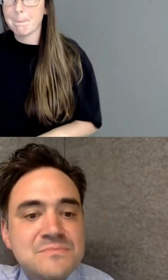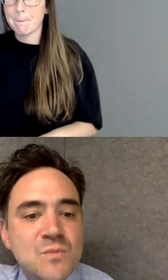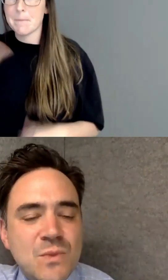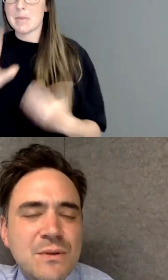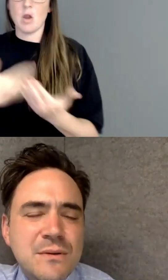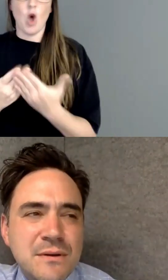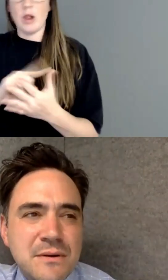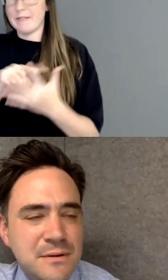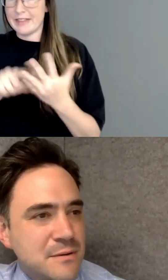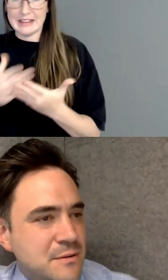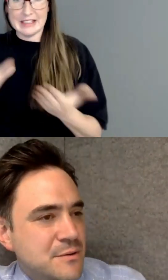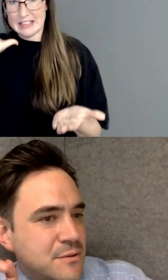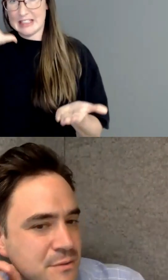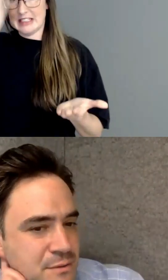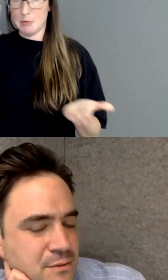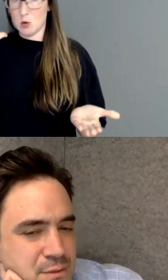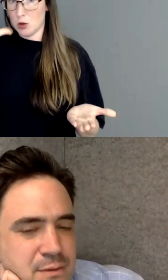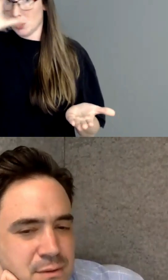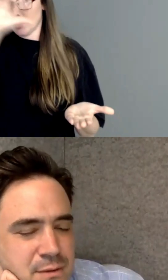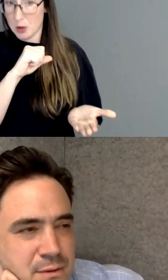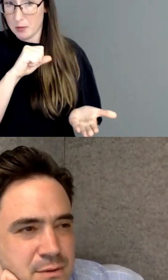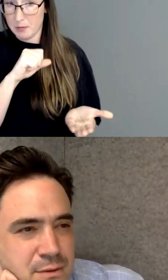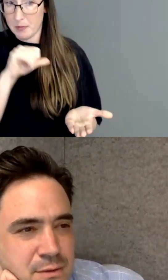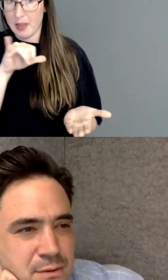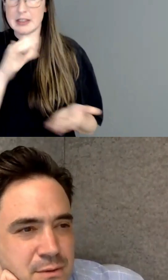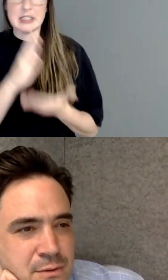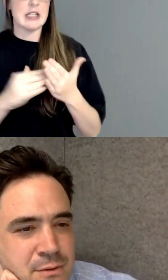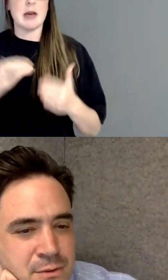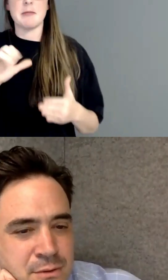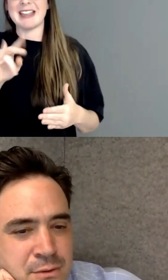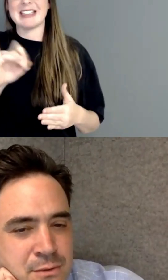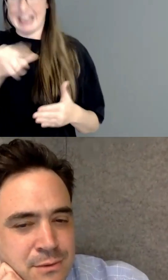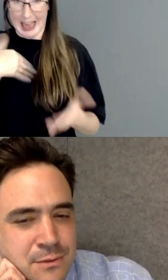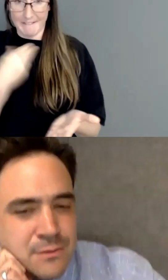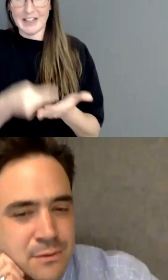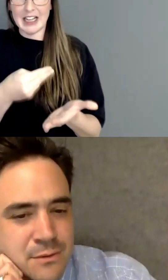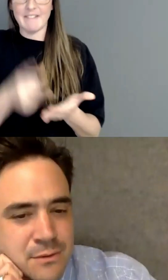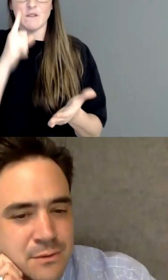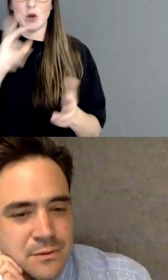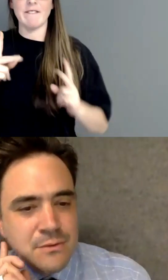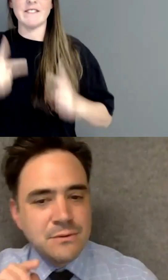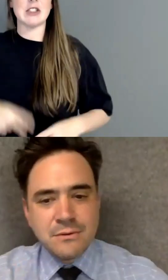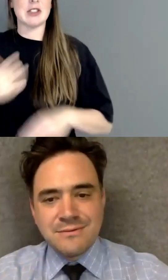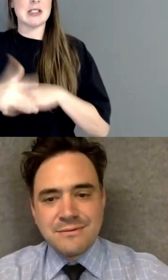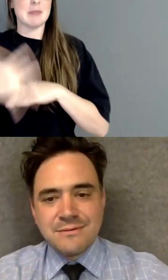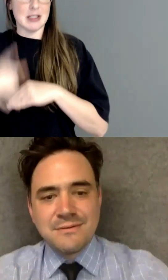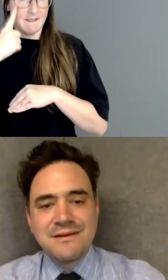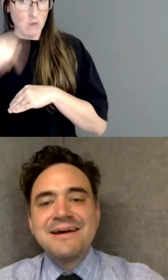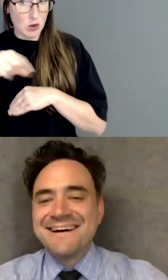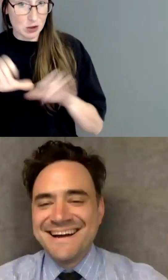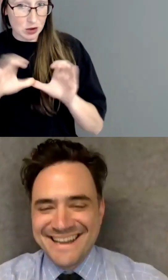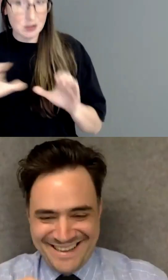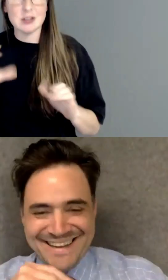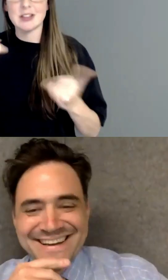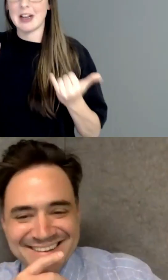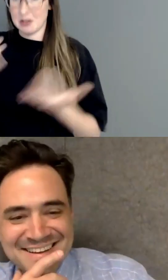these things seem to assume that some entity has funding for the physical space for this service. Are